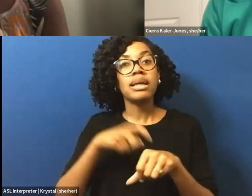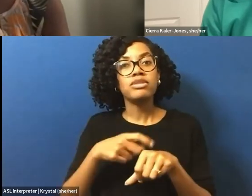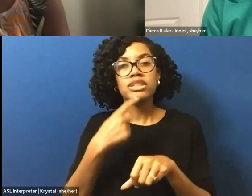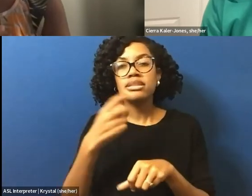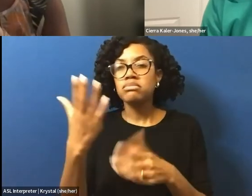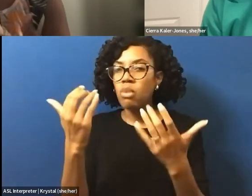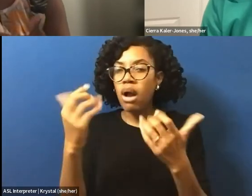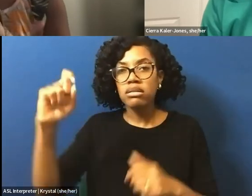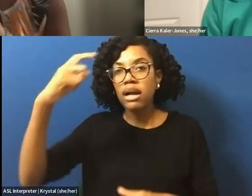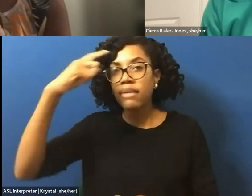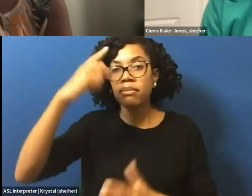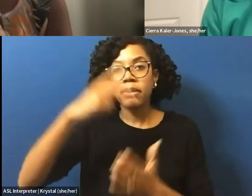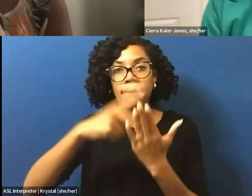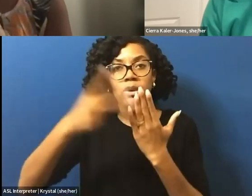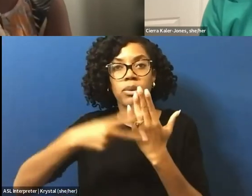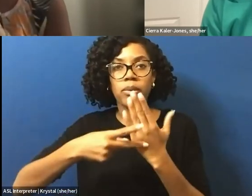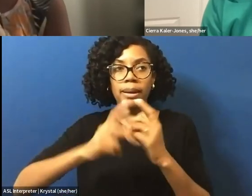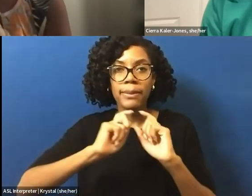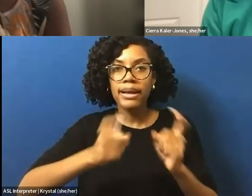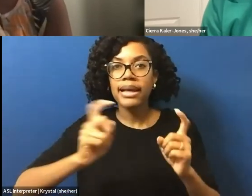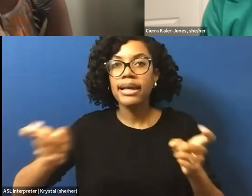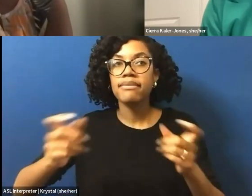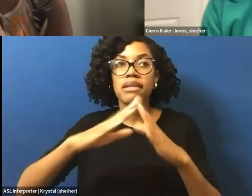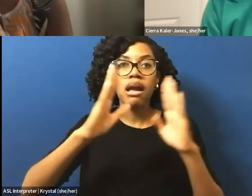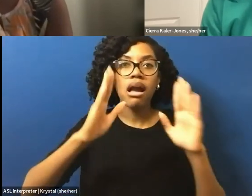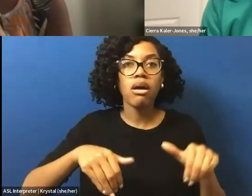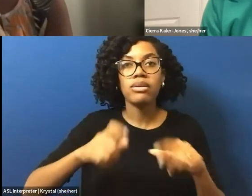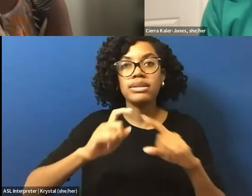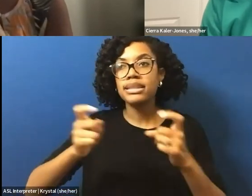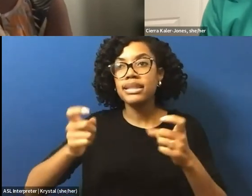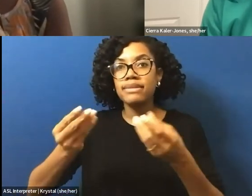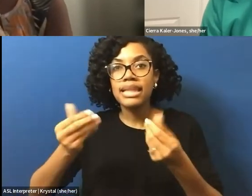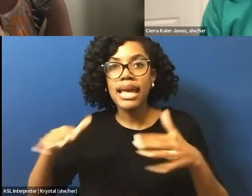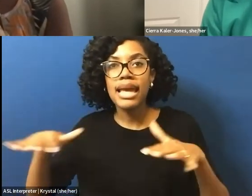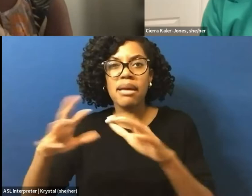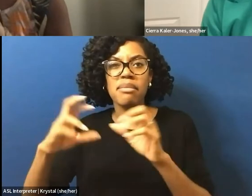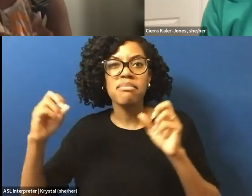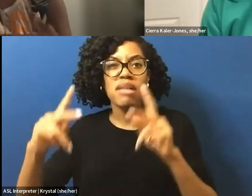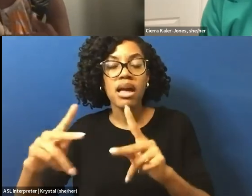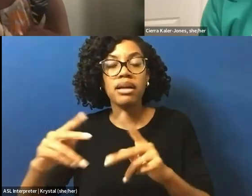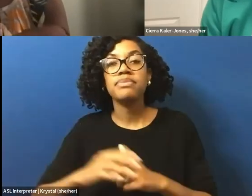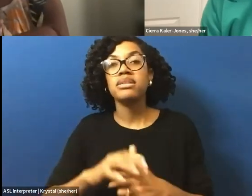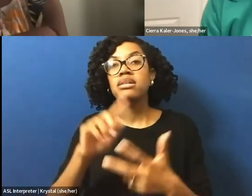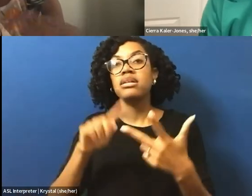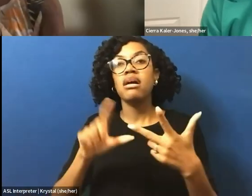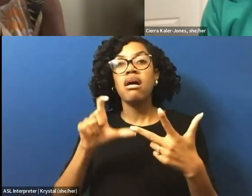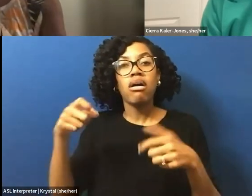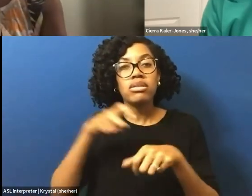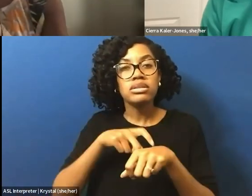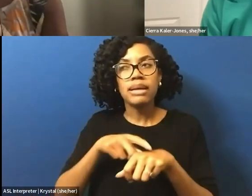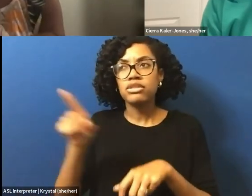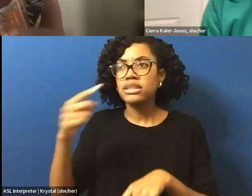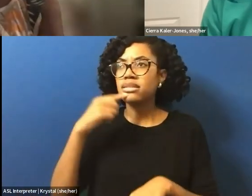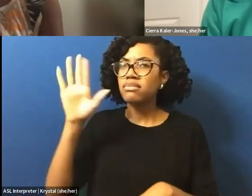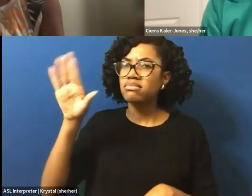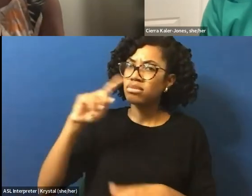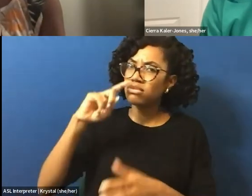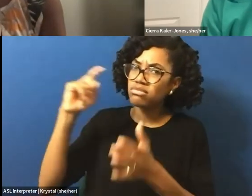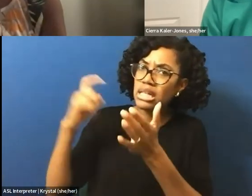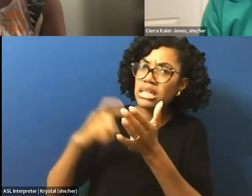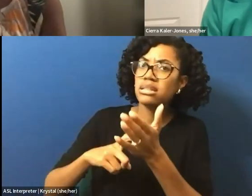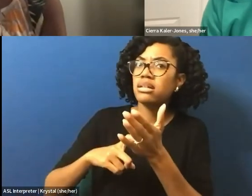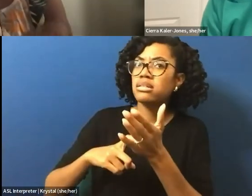about, acknowledgement from the American nation state of the wrongs done. But what that kind of diverse understanding